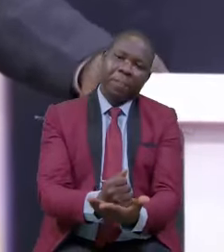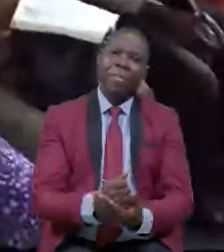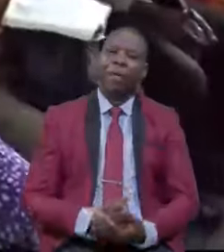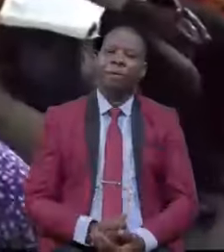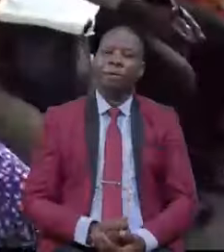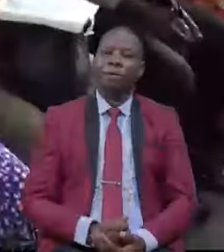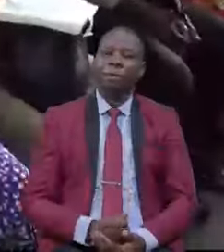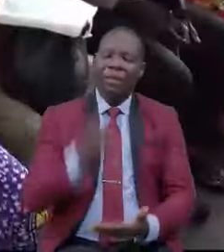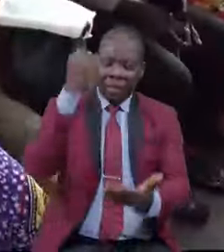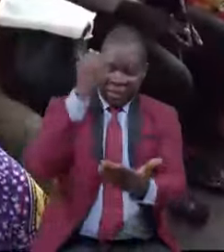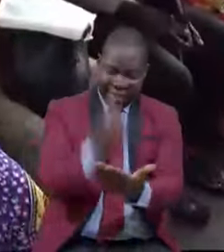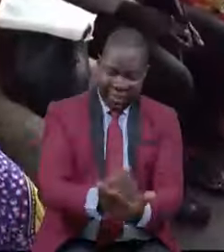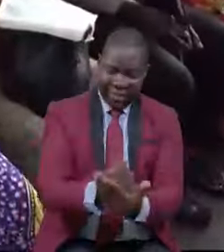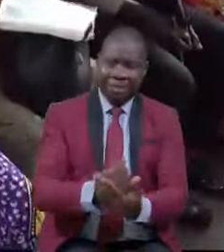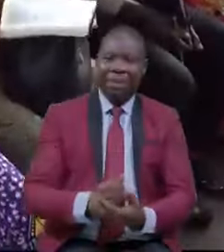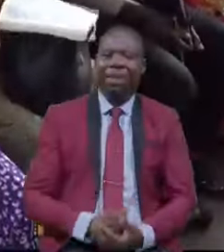Amen.